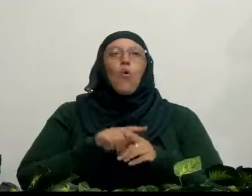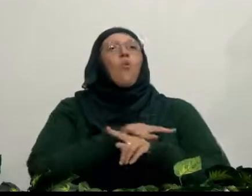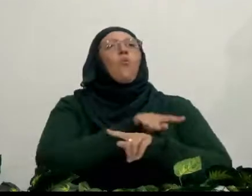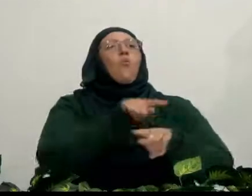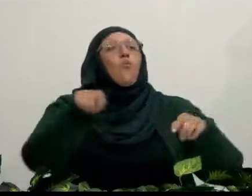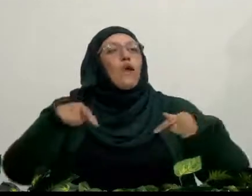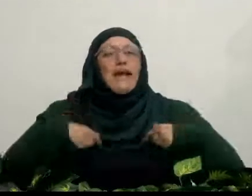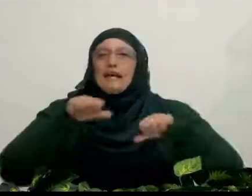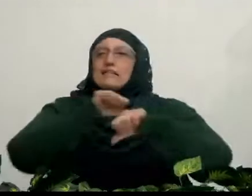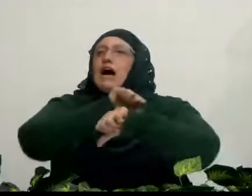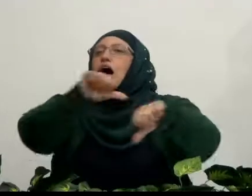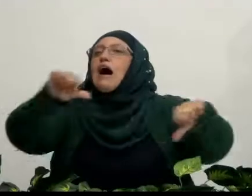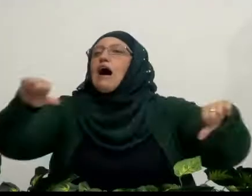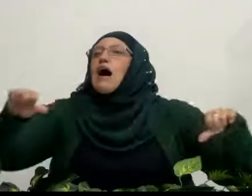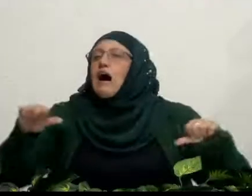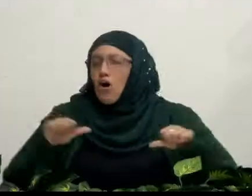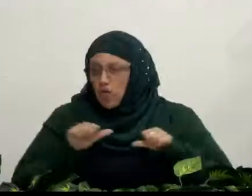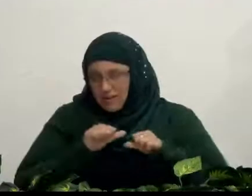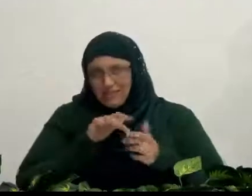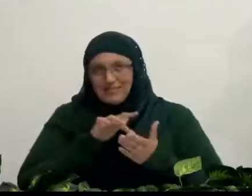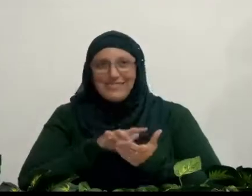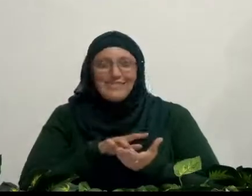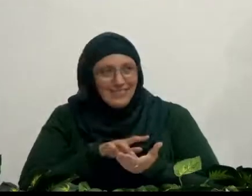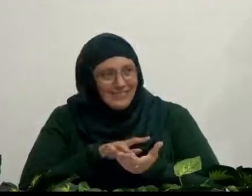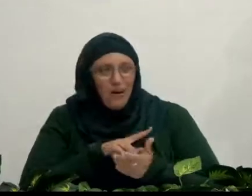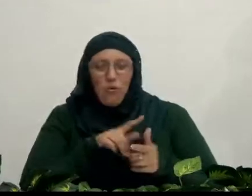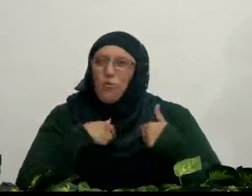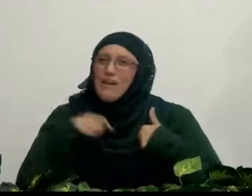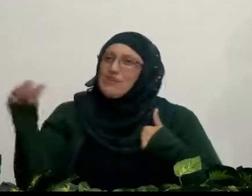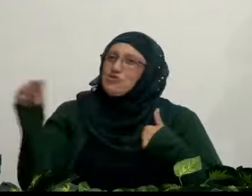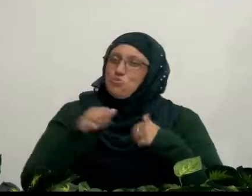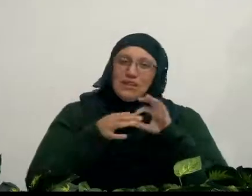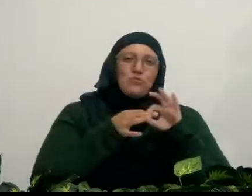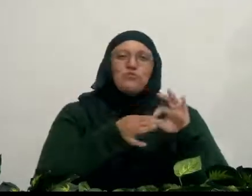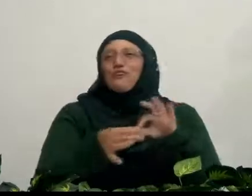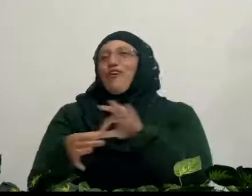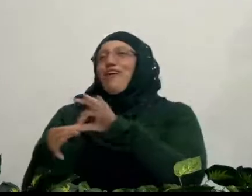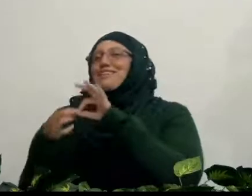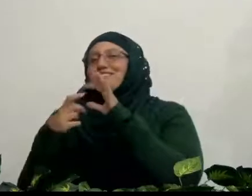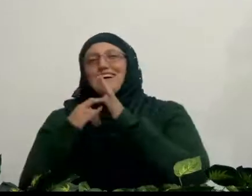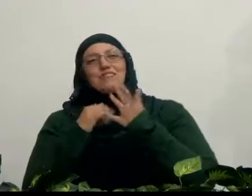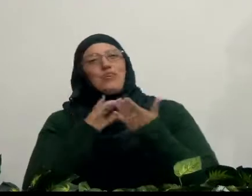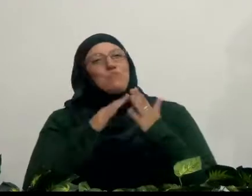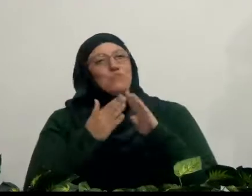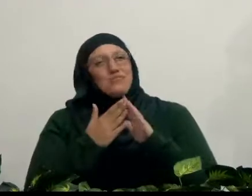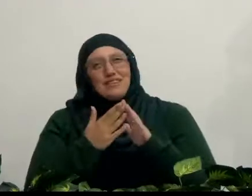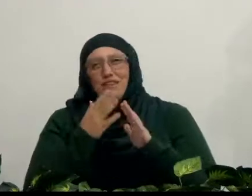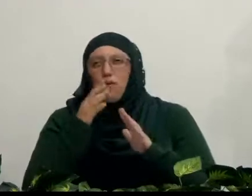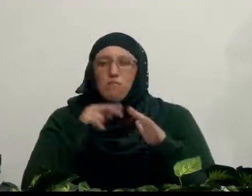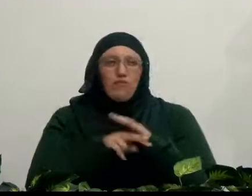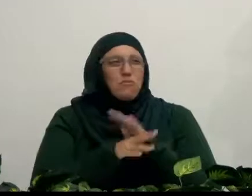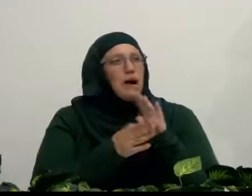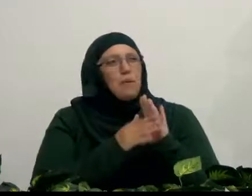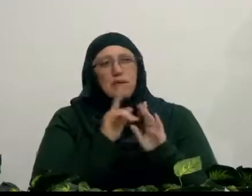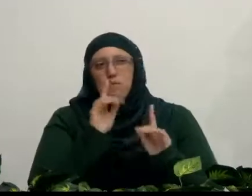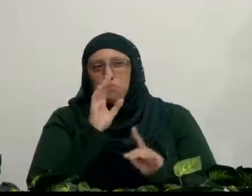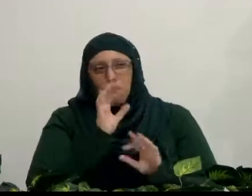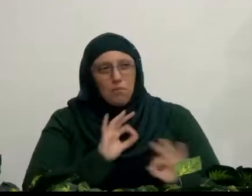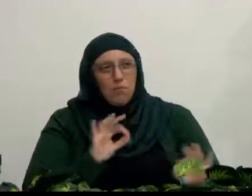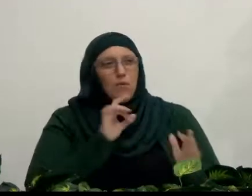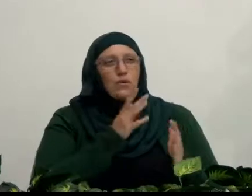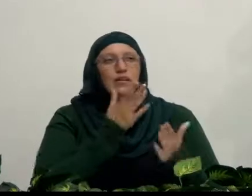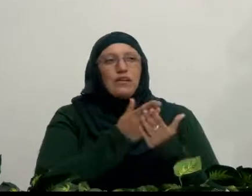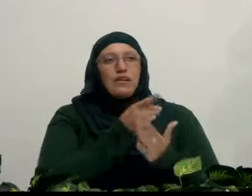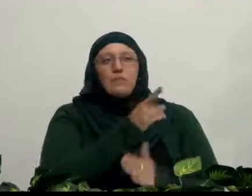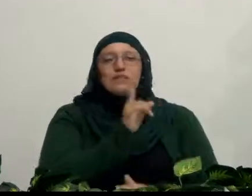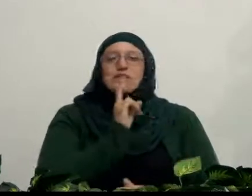the Almighty God. Be united as a community that the Holy Prophet, sallallahu alayhi wa sallam, wants. The best proof